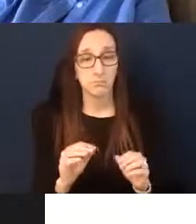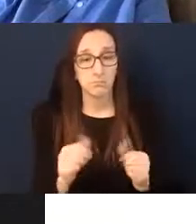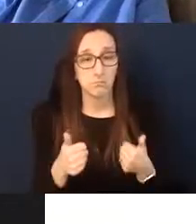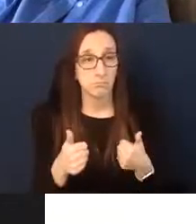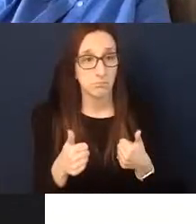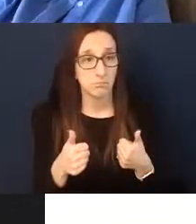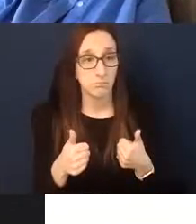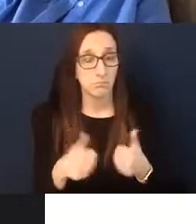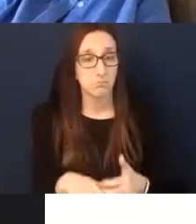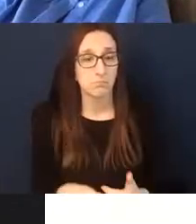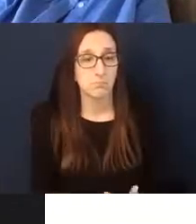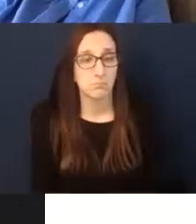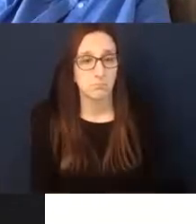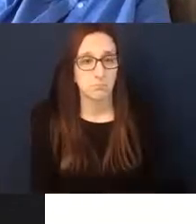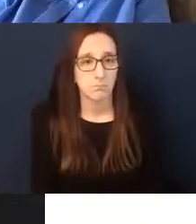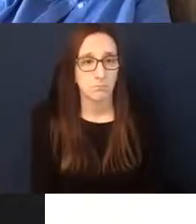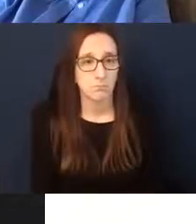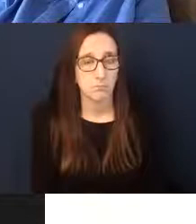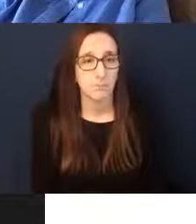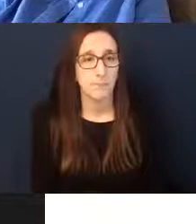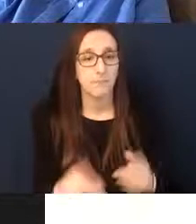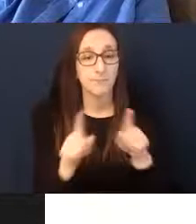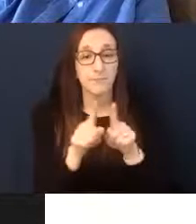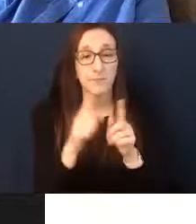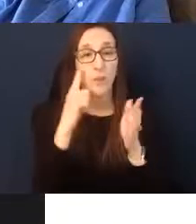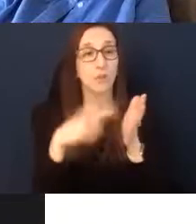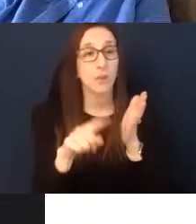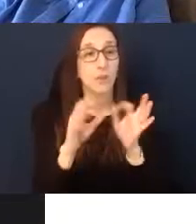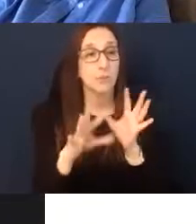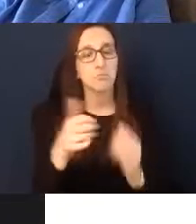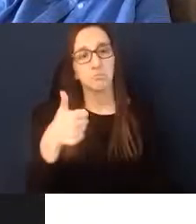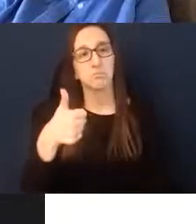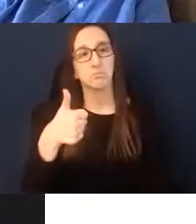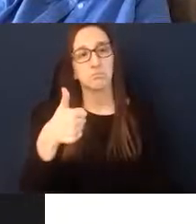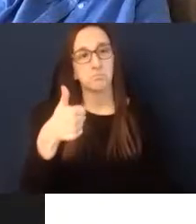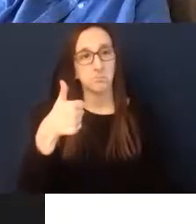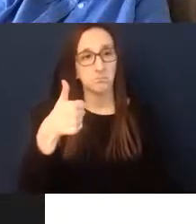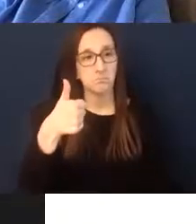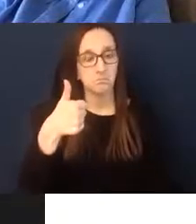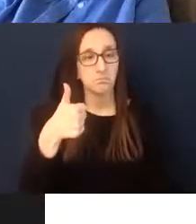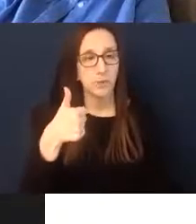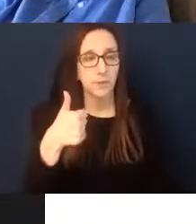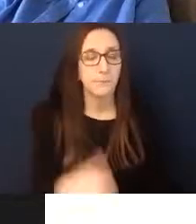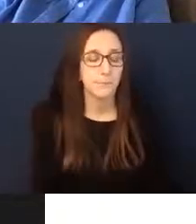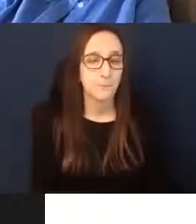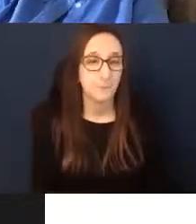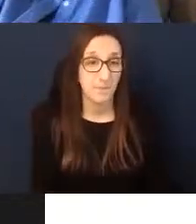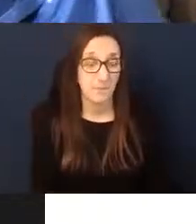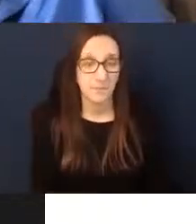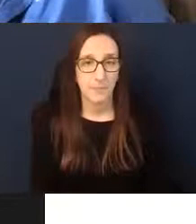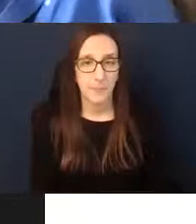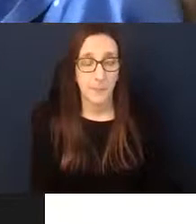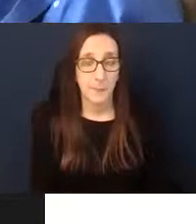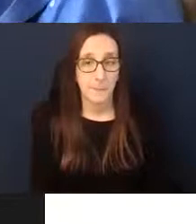chat if you want, and also check in with the interpreter. How are you doing? Are you okay to continue? Great.